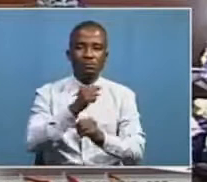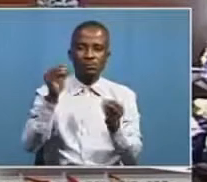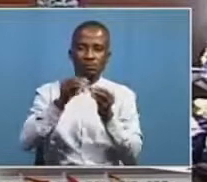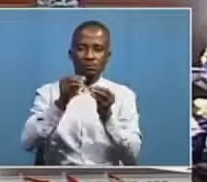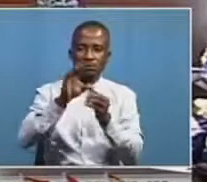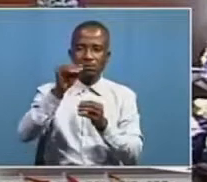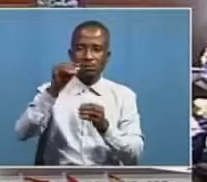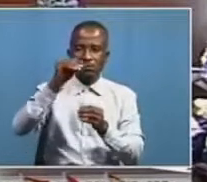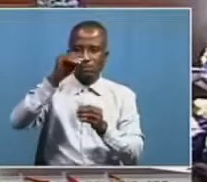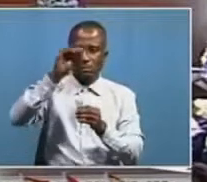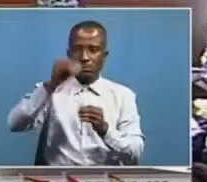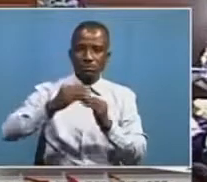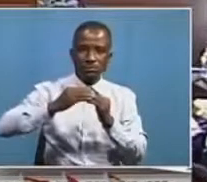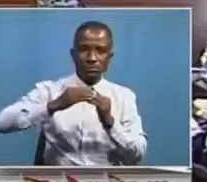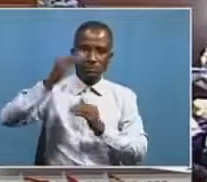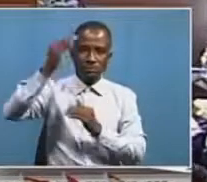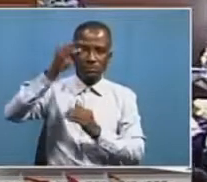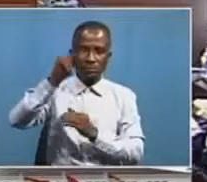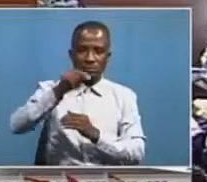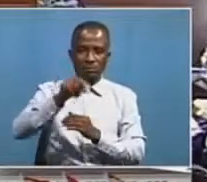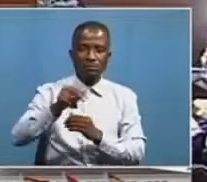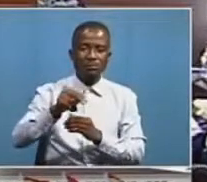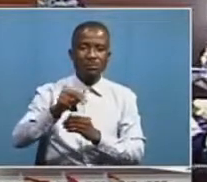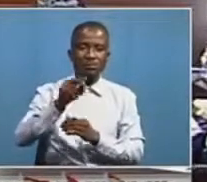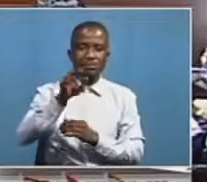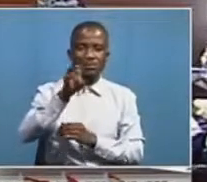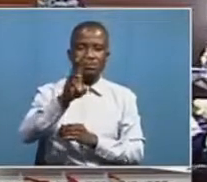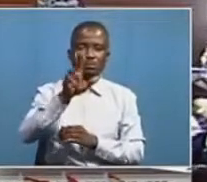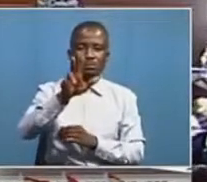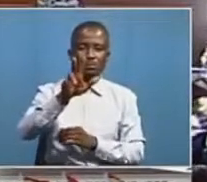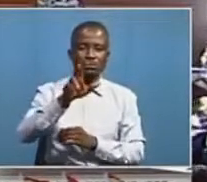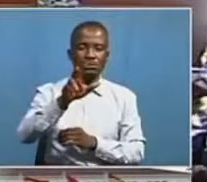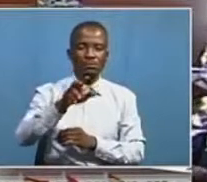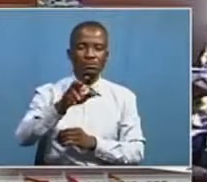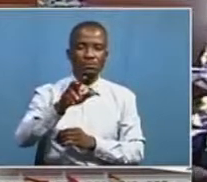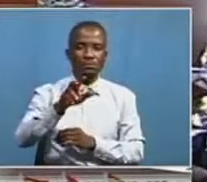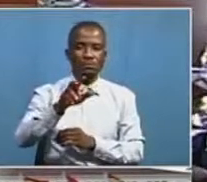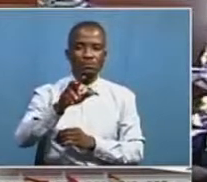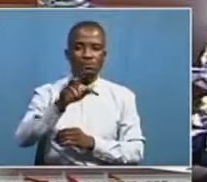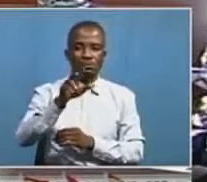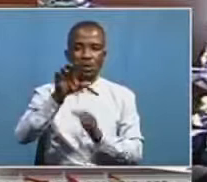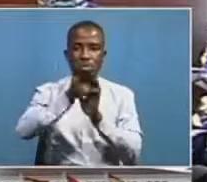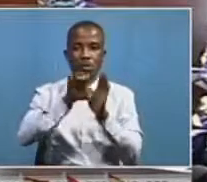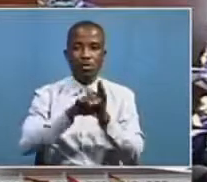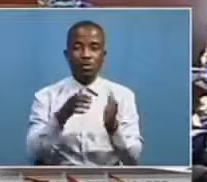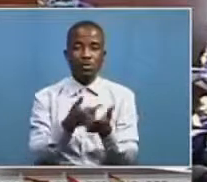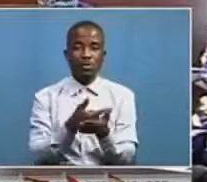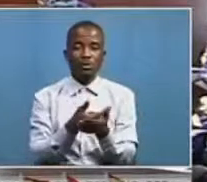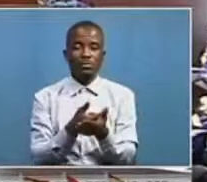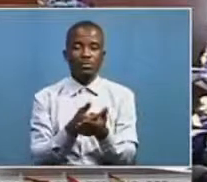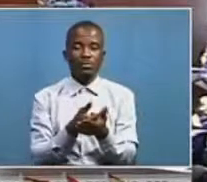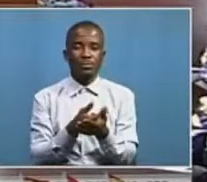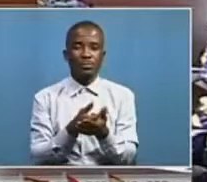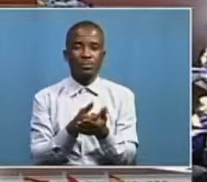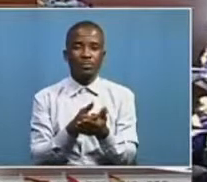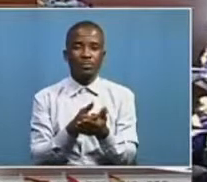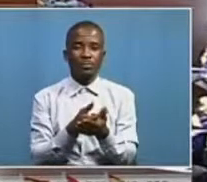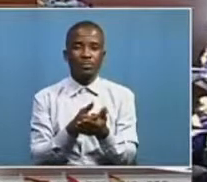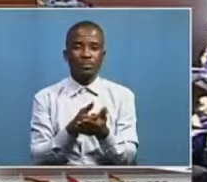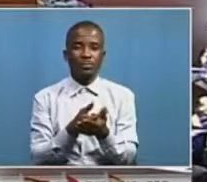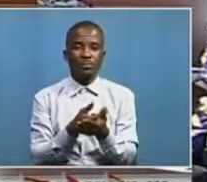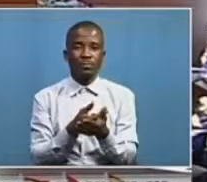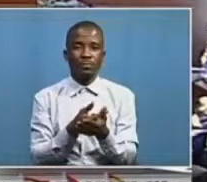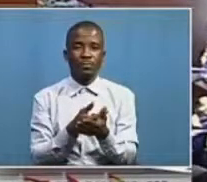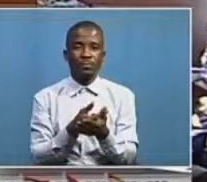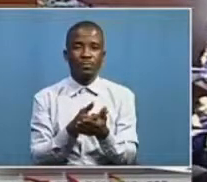valid votes cast as required by Article 63, Clause 3 of the 1992 Constitution. Issue 3,